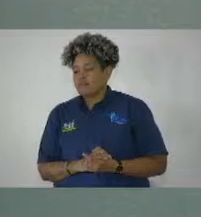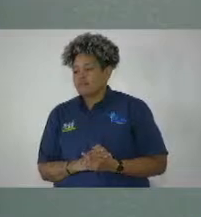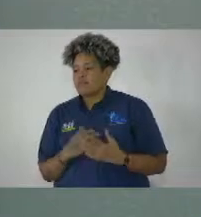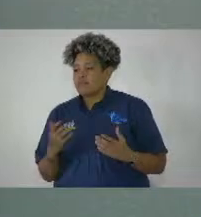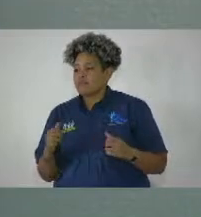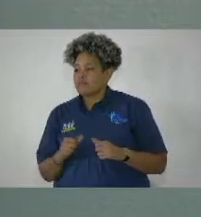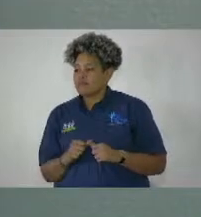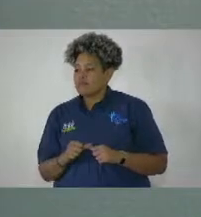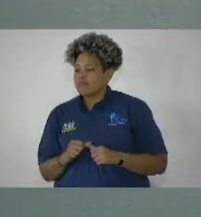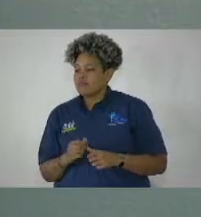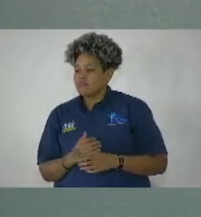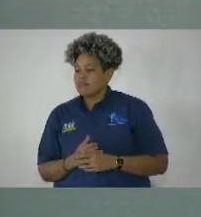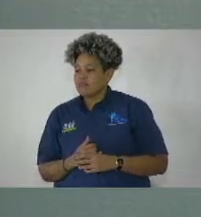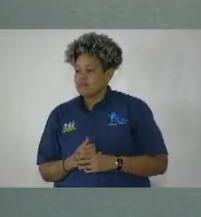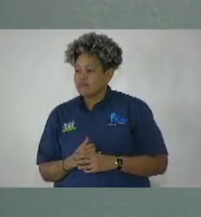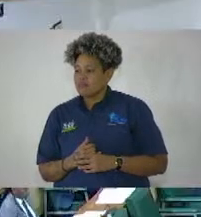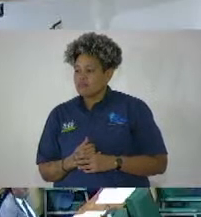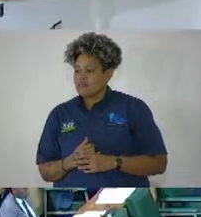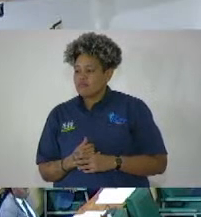sir.